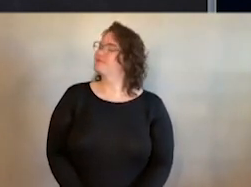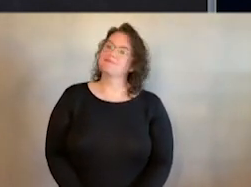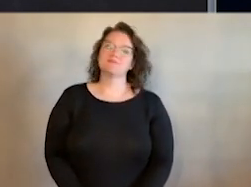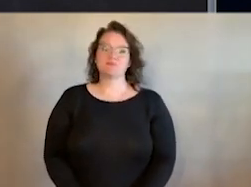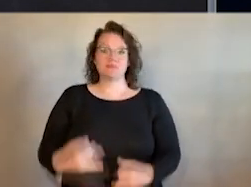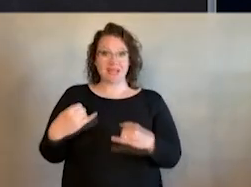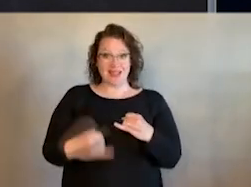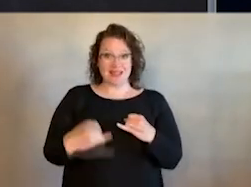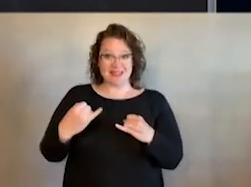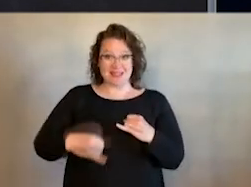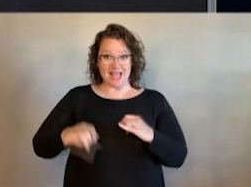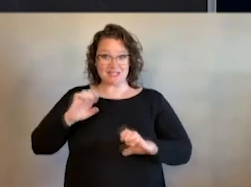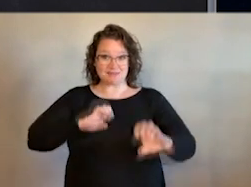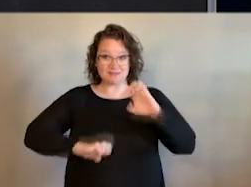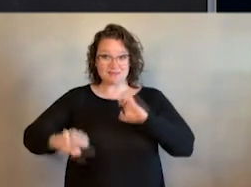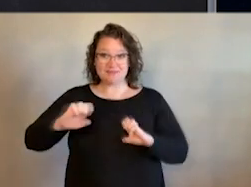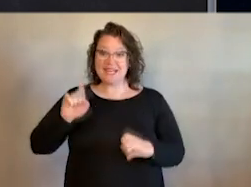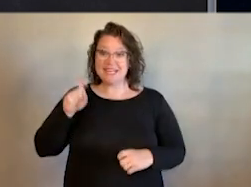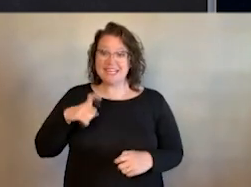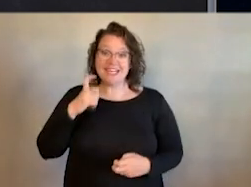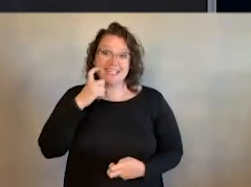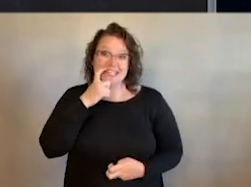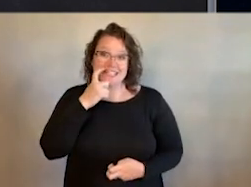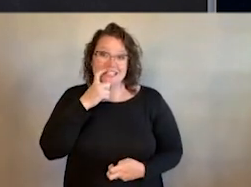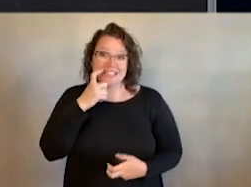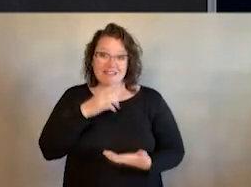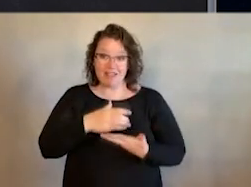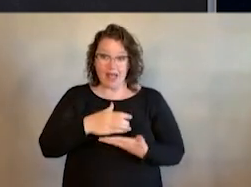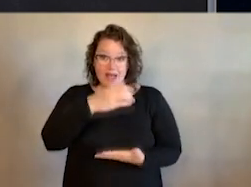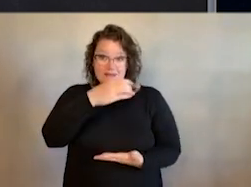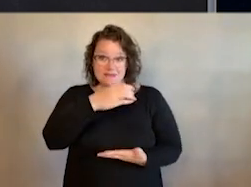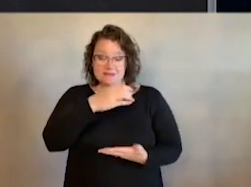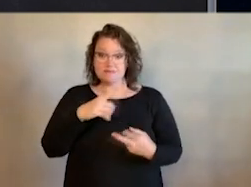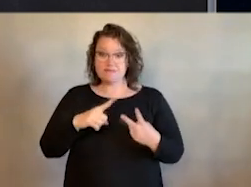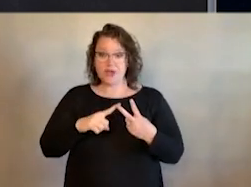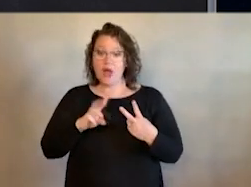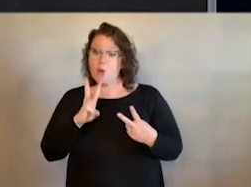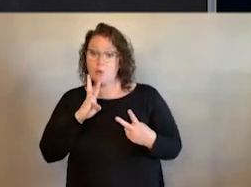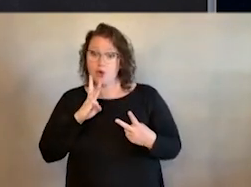For our last experiment, you'll need a glass and some water.